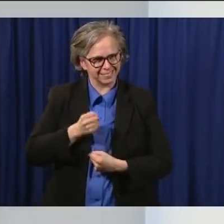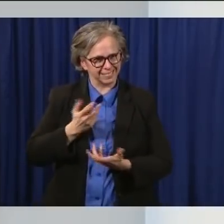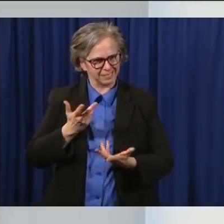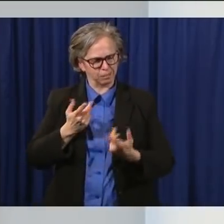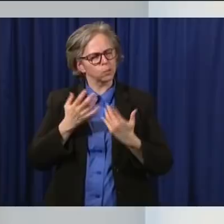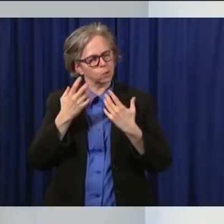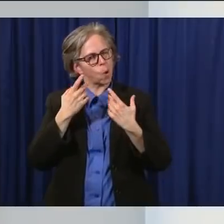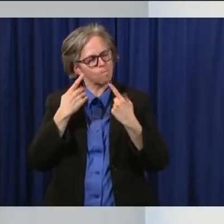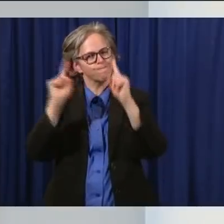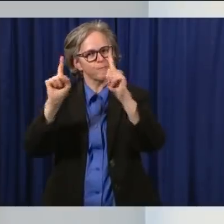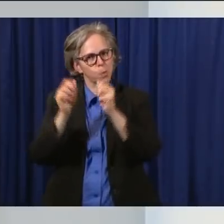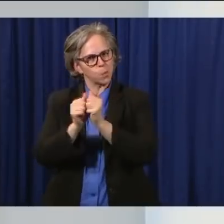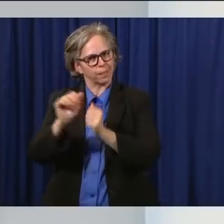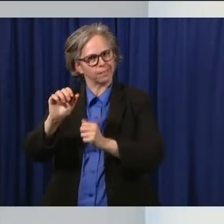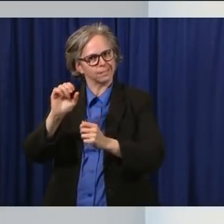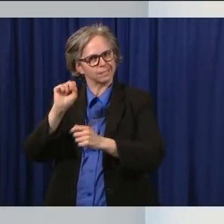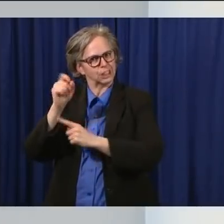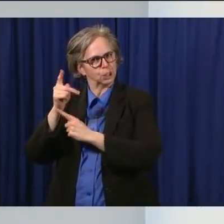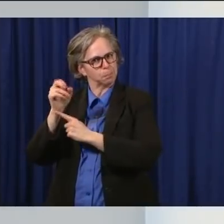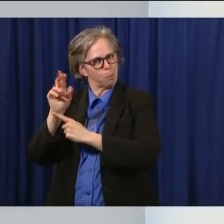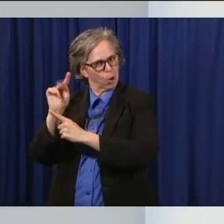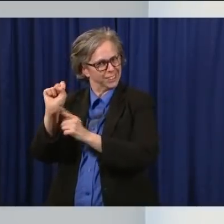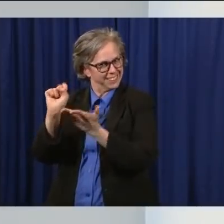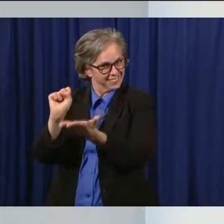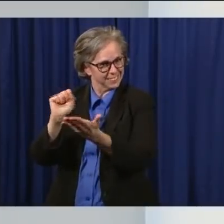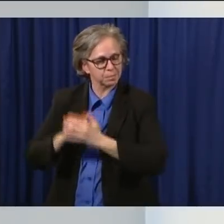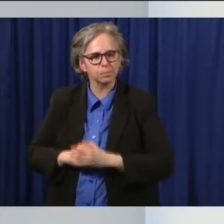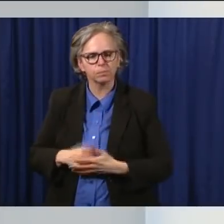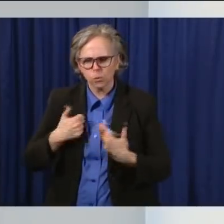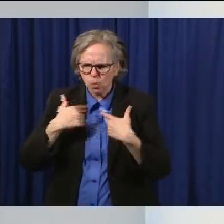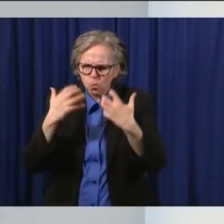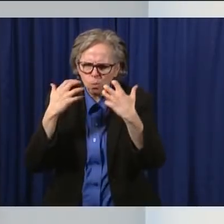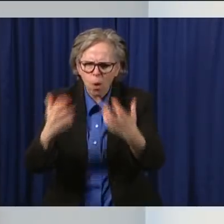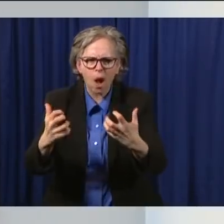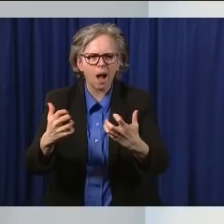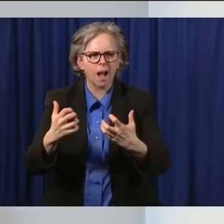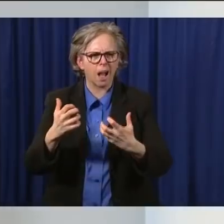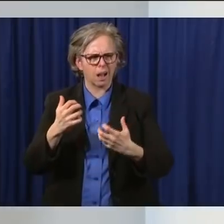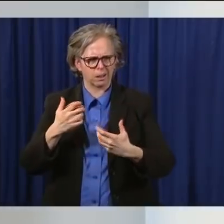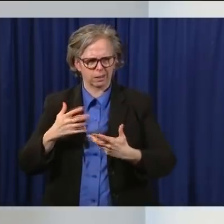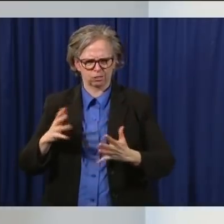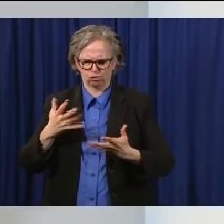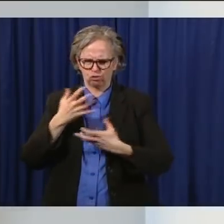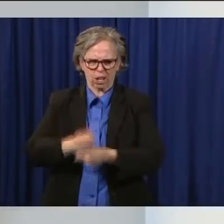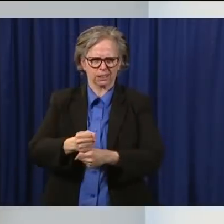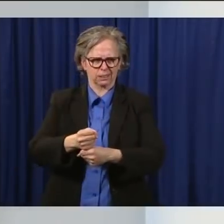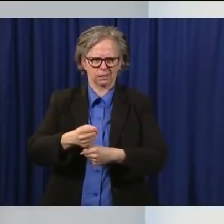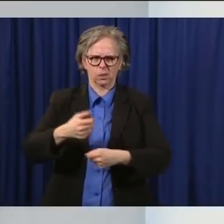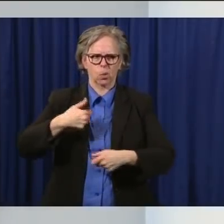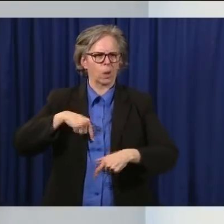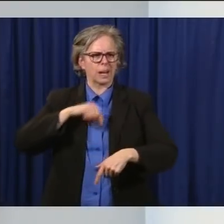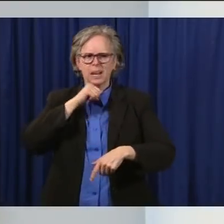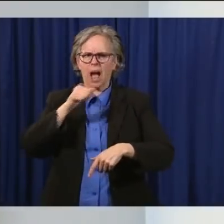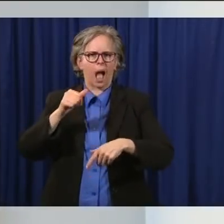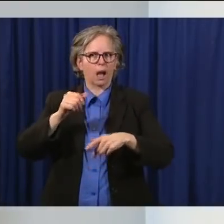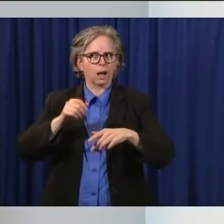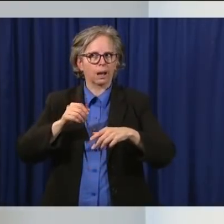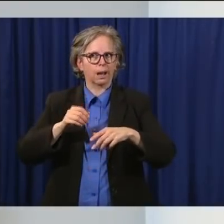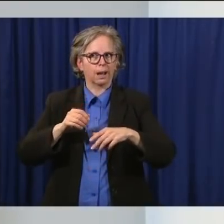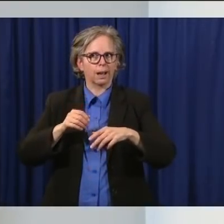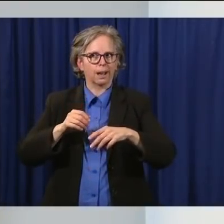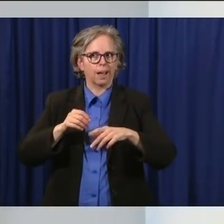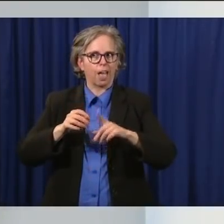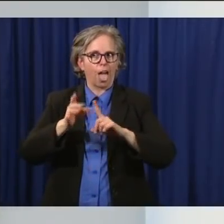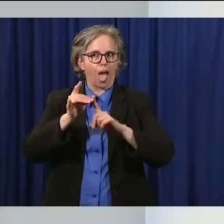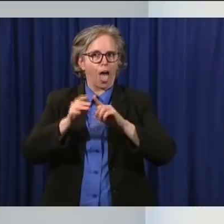we reintroduce these things, they're not going to create a spike where we have to pause or go backwards. And we will